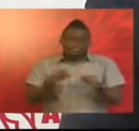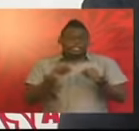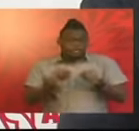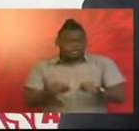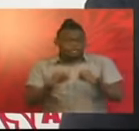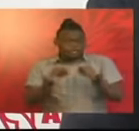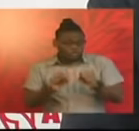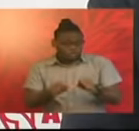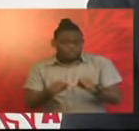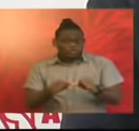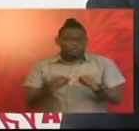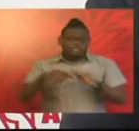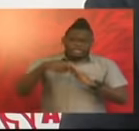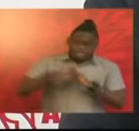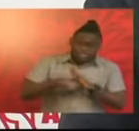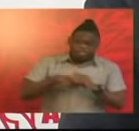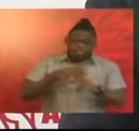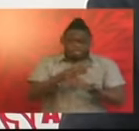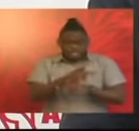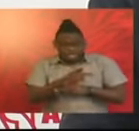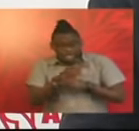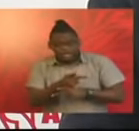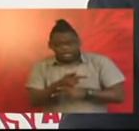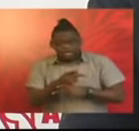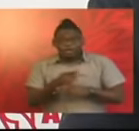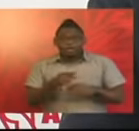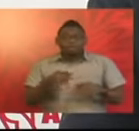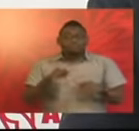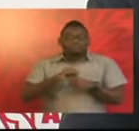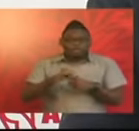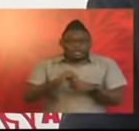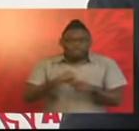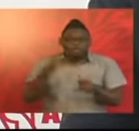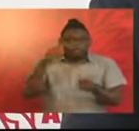and 2 care training for doctors and nurses, which include about